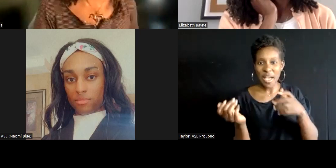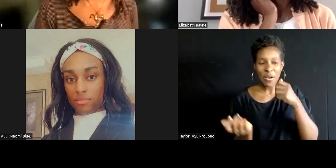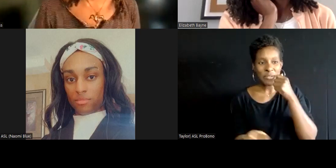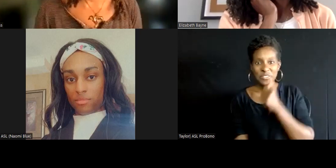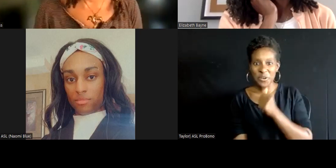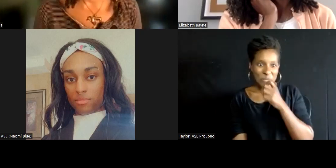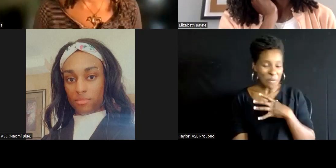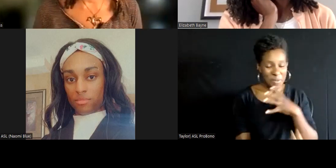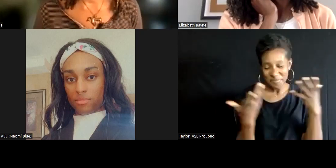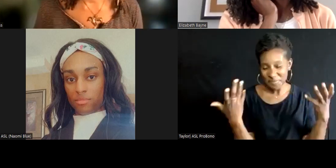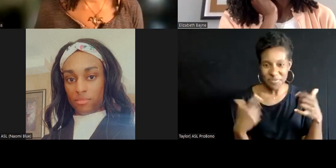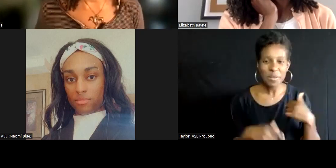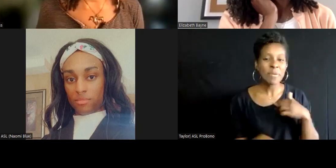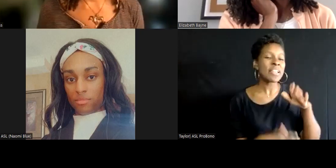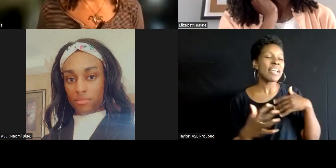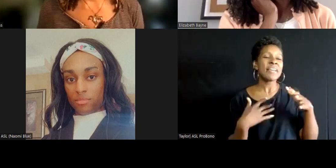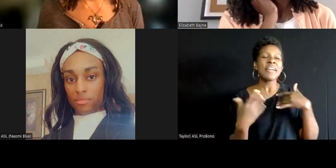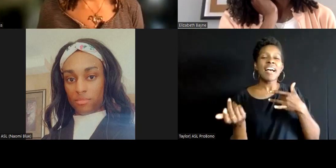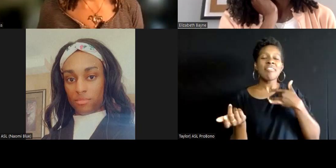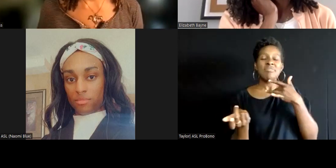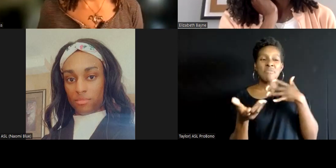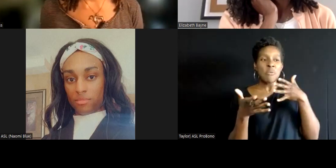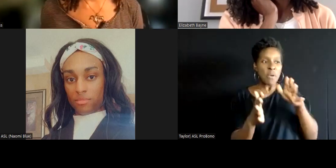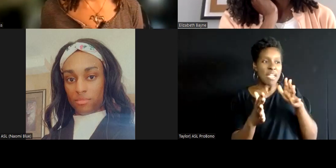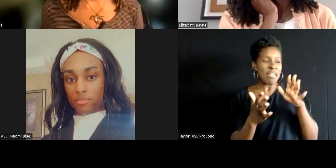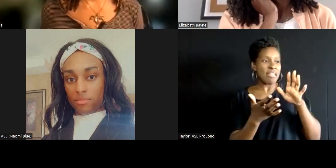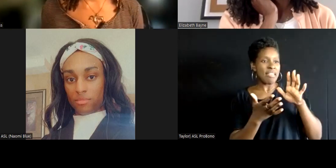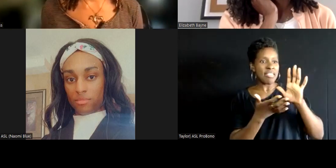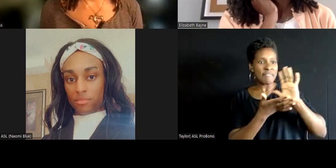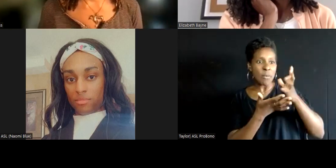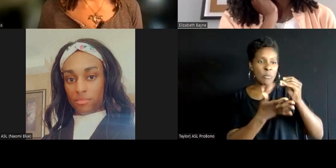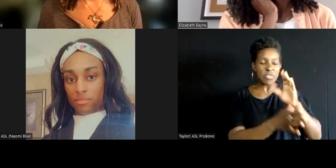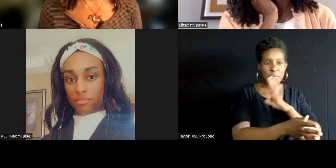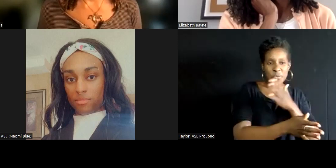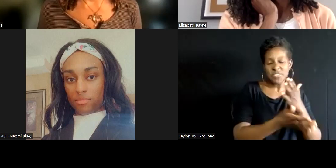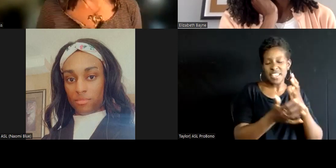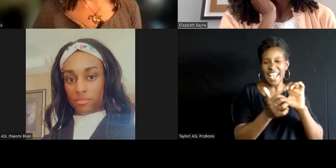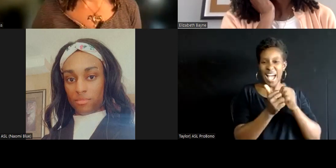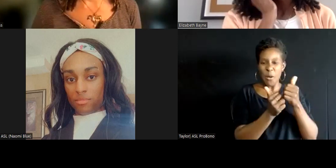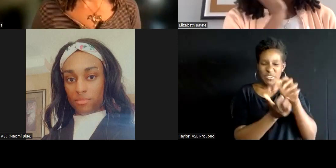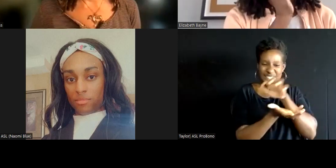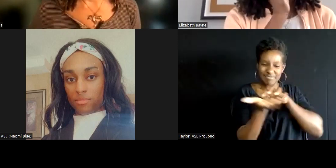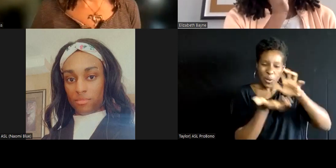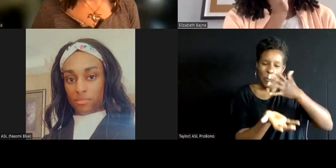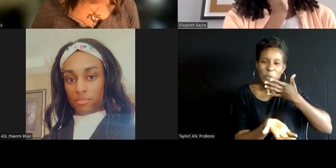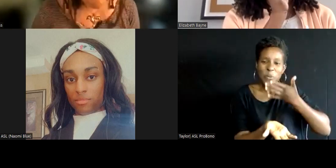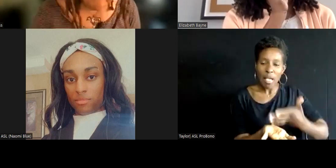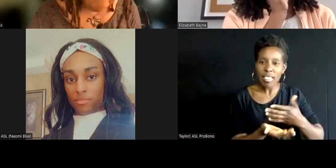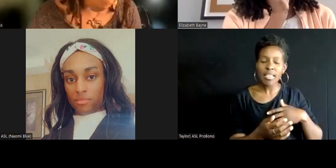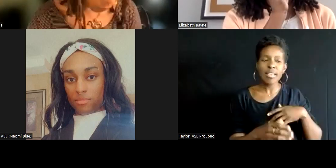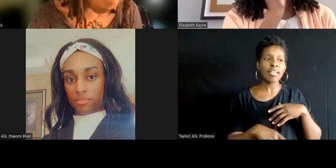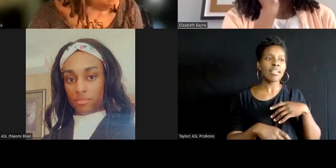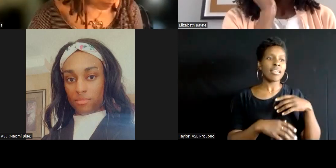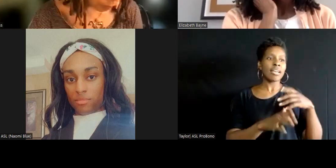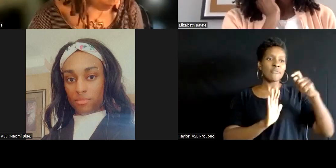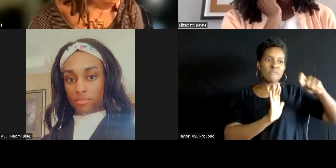love the way it builds. And I love the way that with movies, you can play on people's